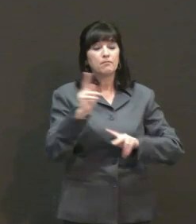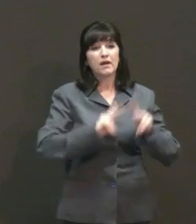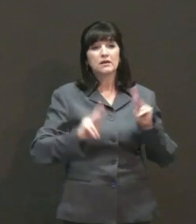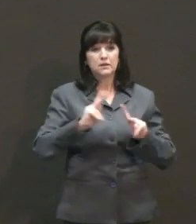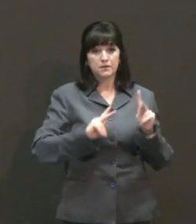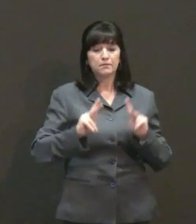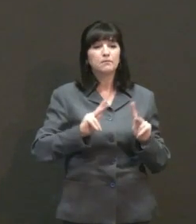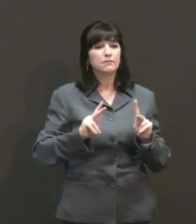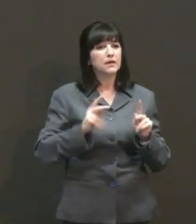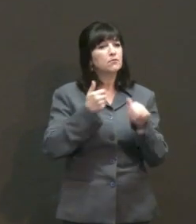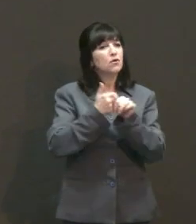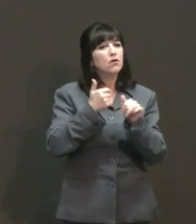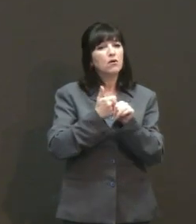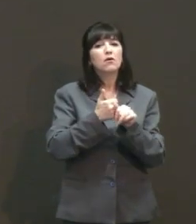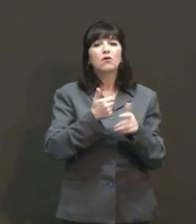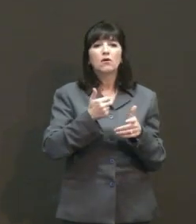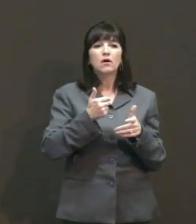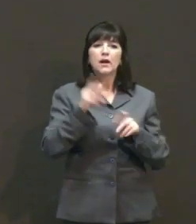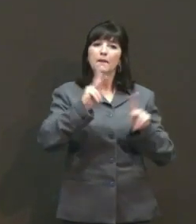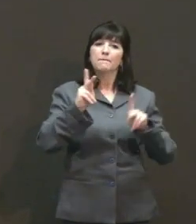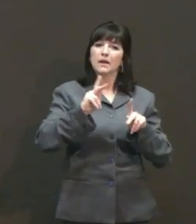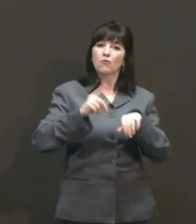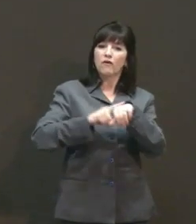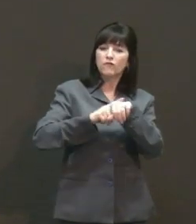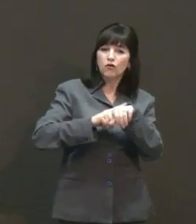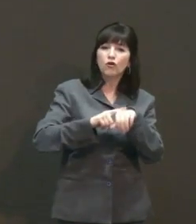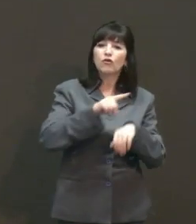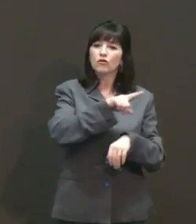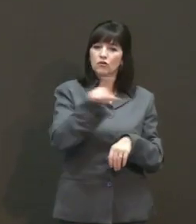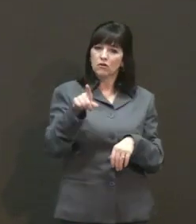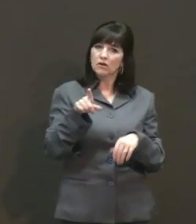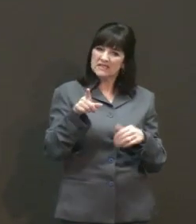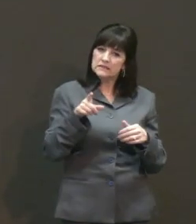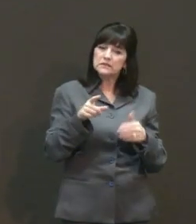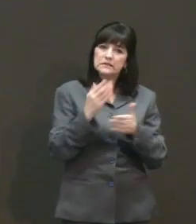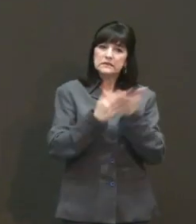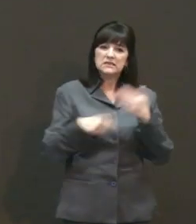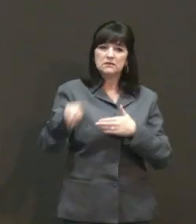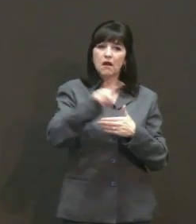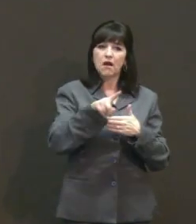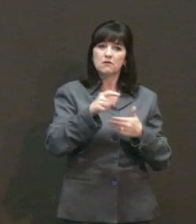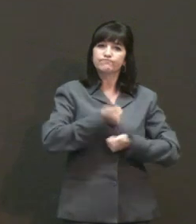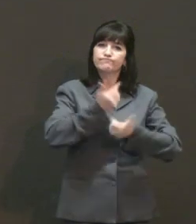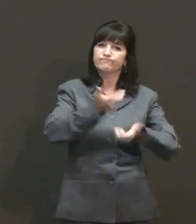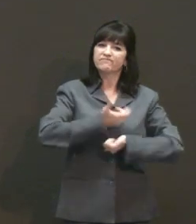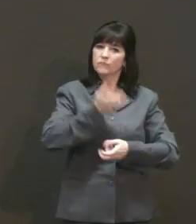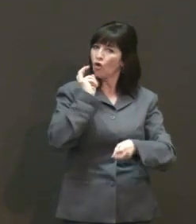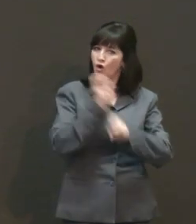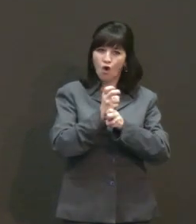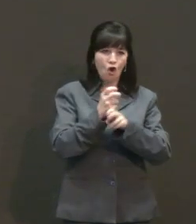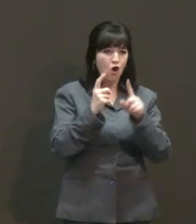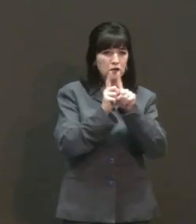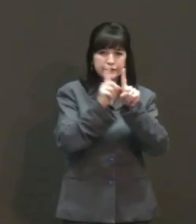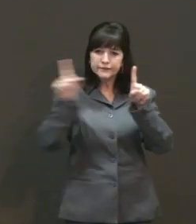housing situations where it can be difficult to social distance. We also know that